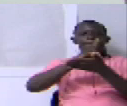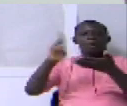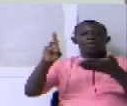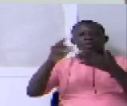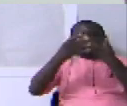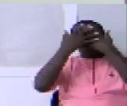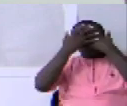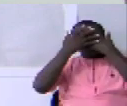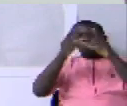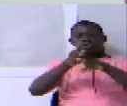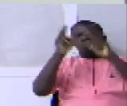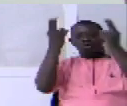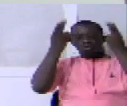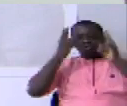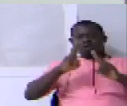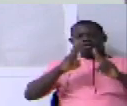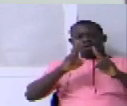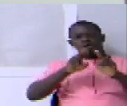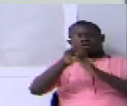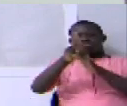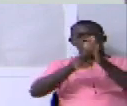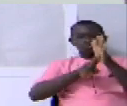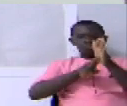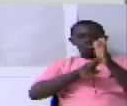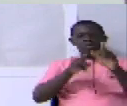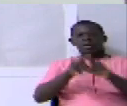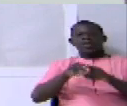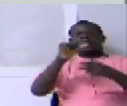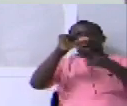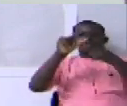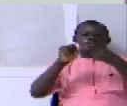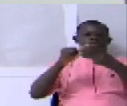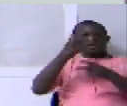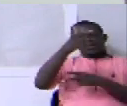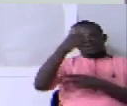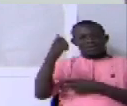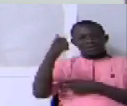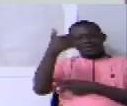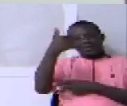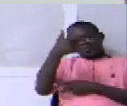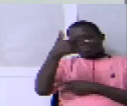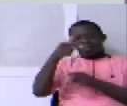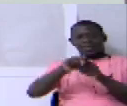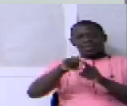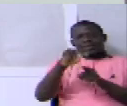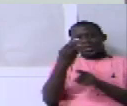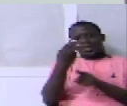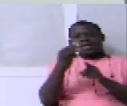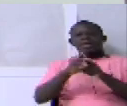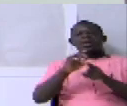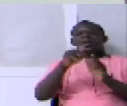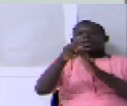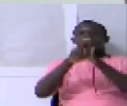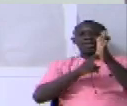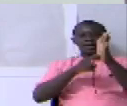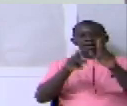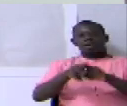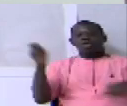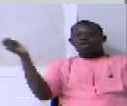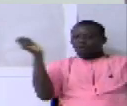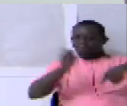the prison's regulations, Section 77(3) requires that